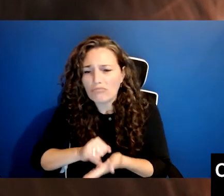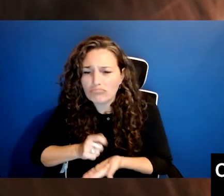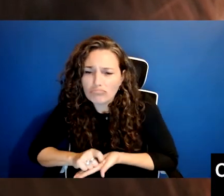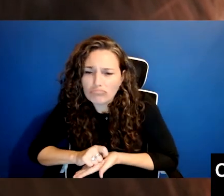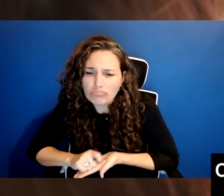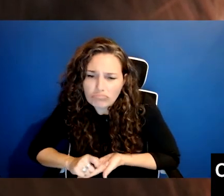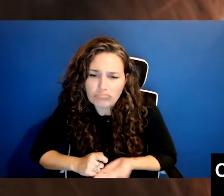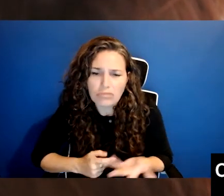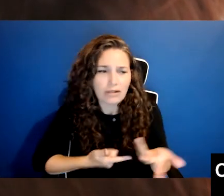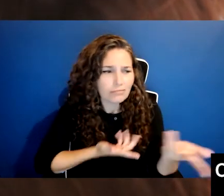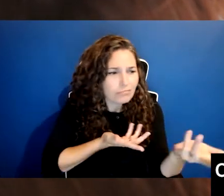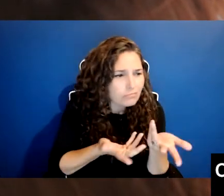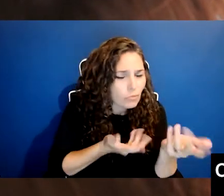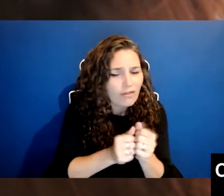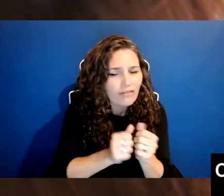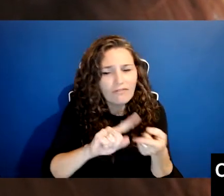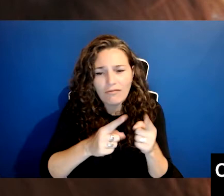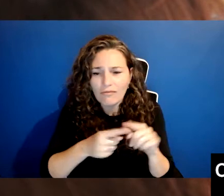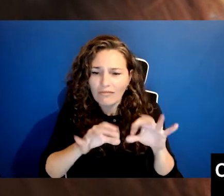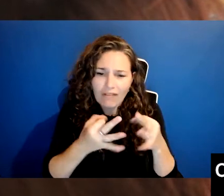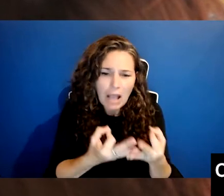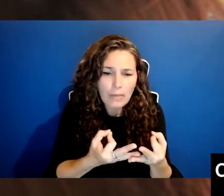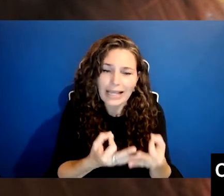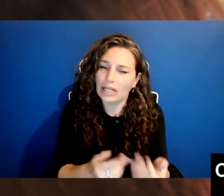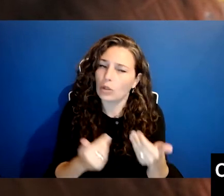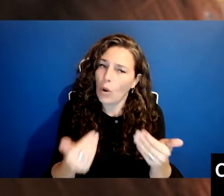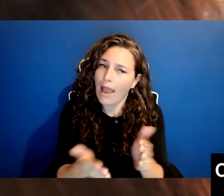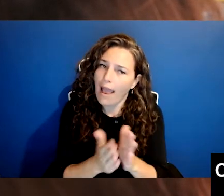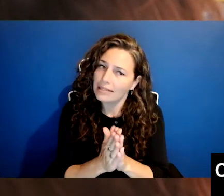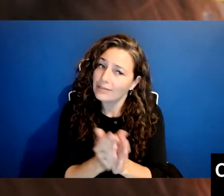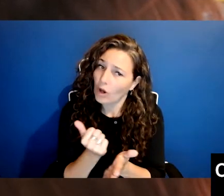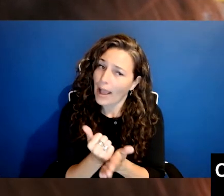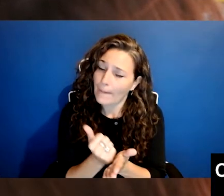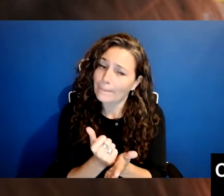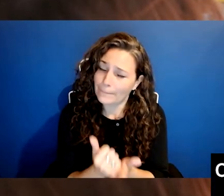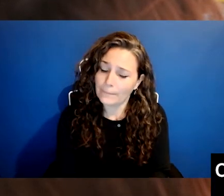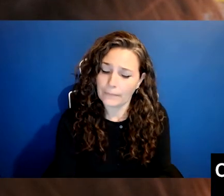family members. Ask for help.